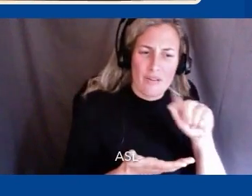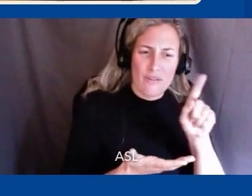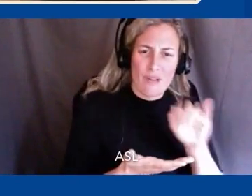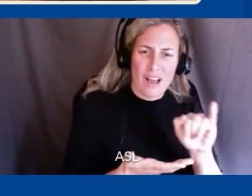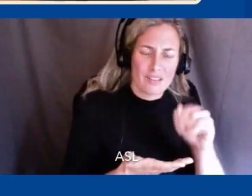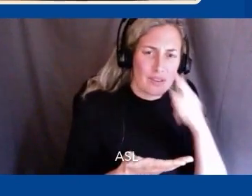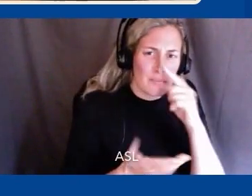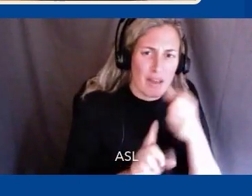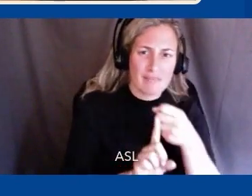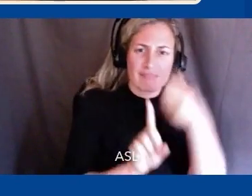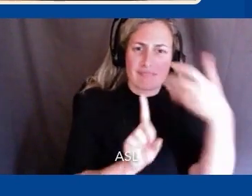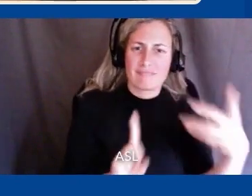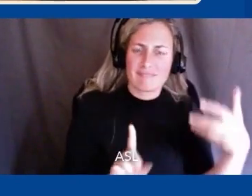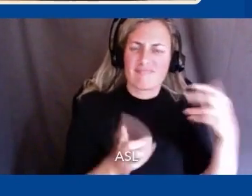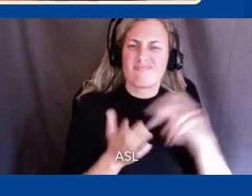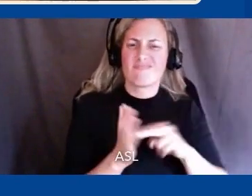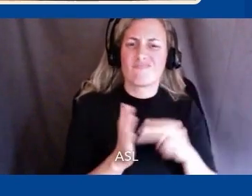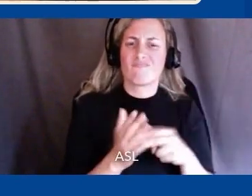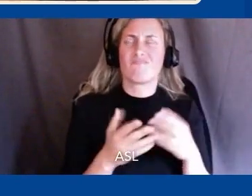to you.